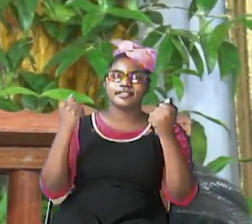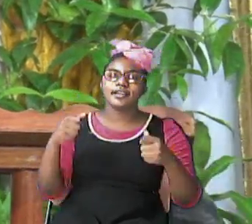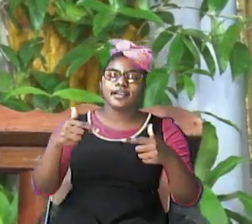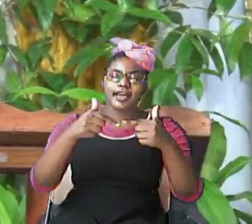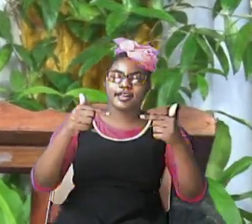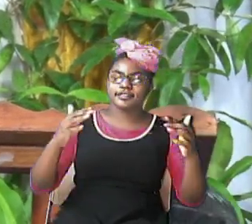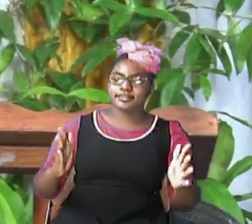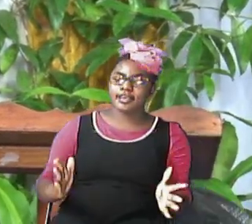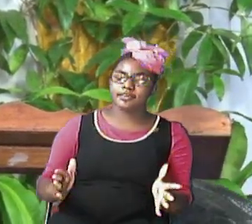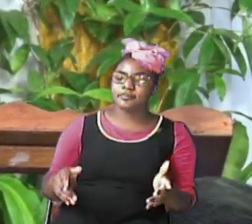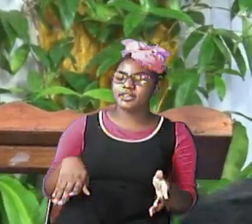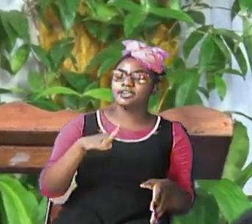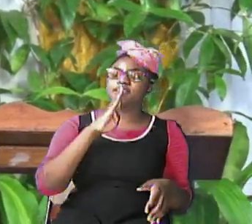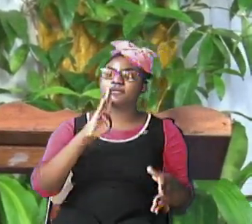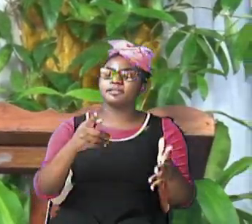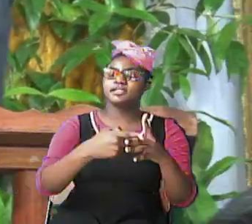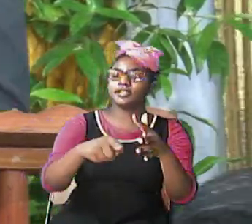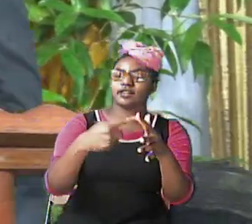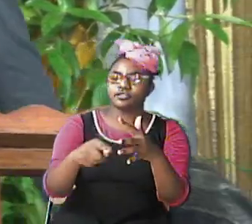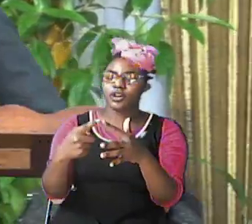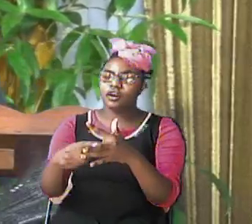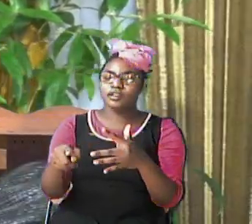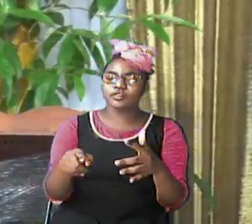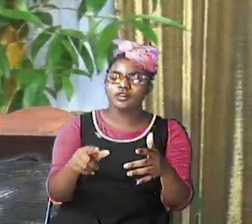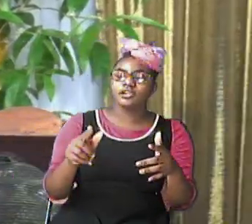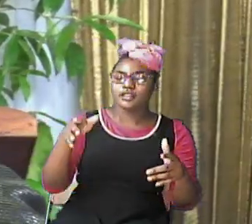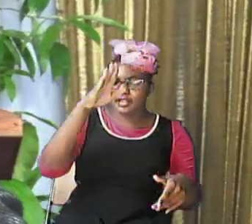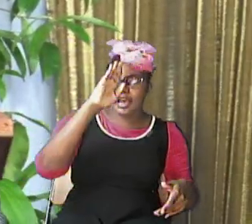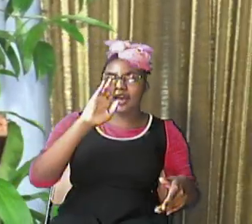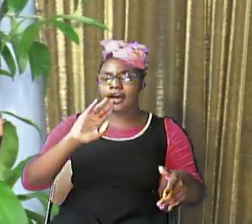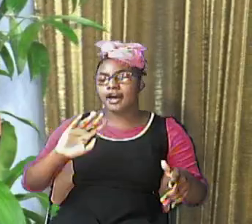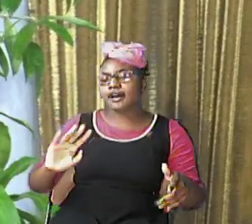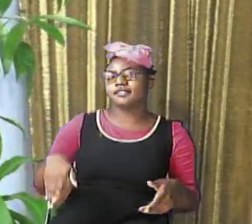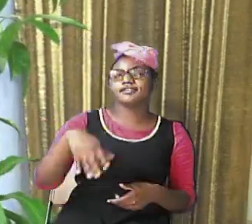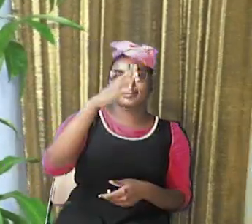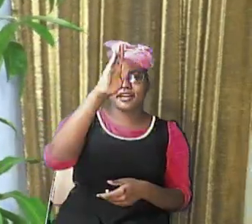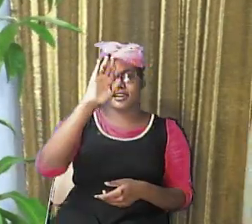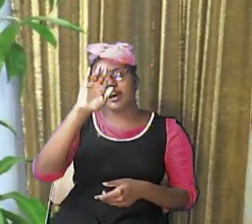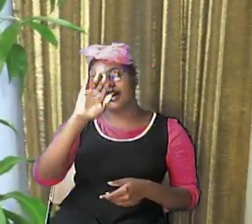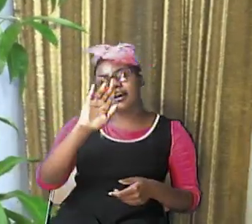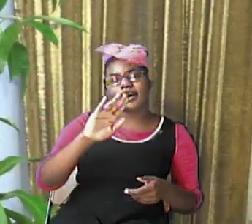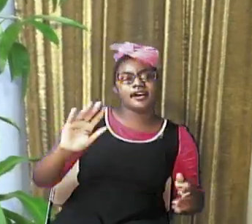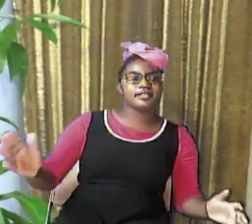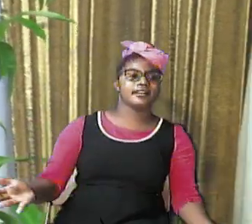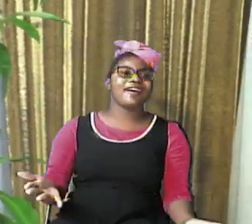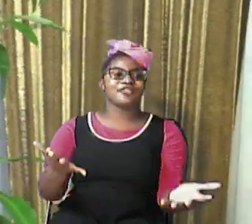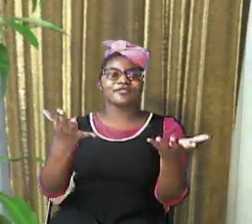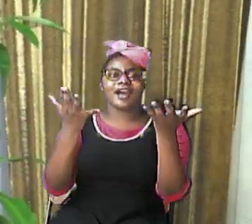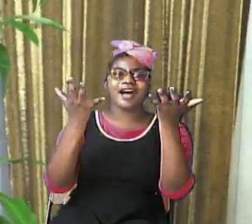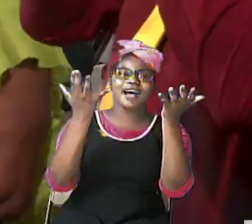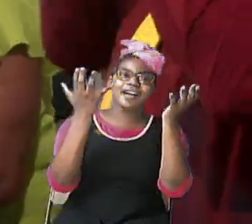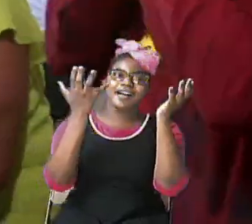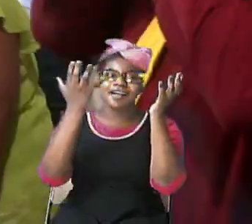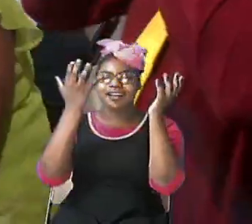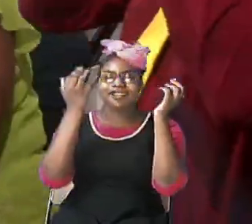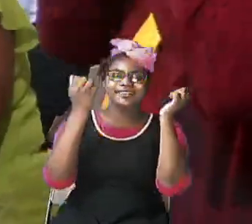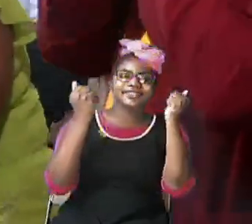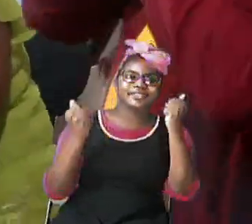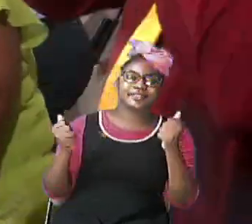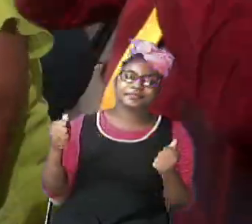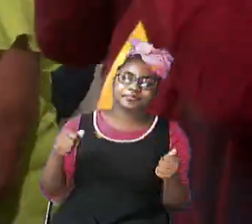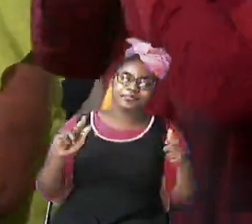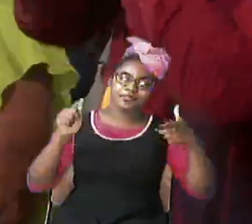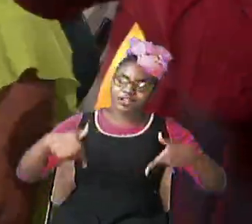arise. My God. And his enemies be scattered. Let God. Let God. Two more times. Let